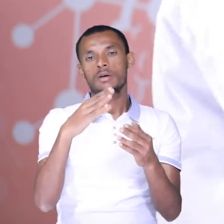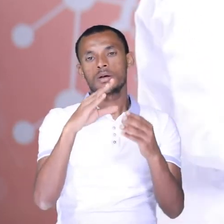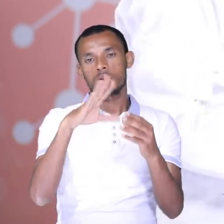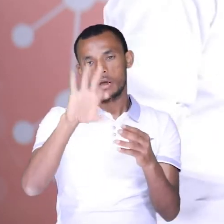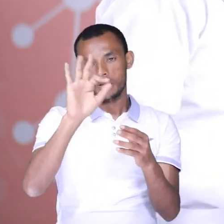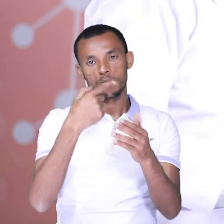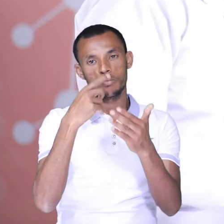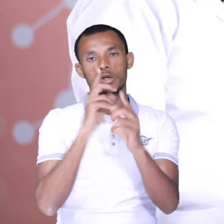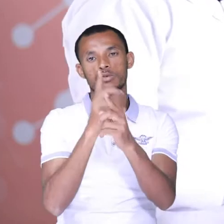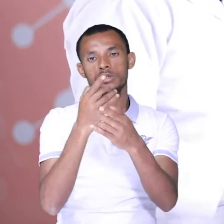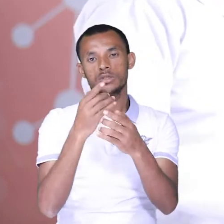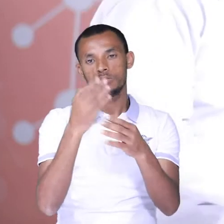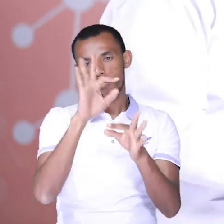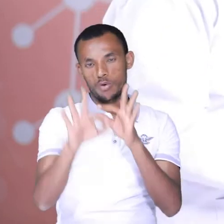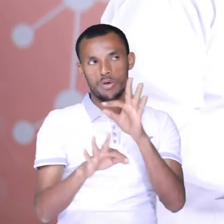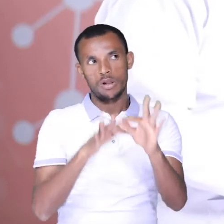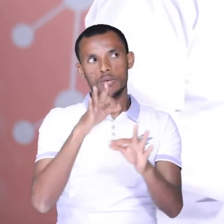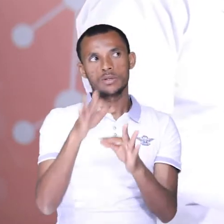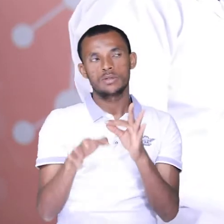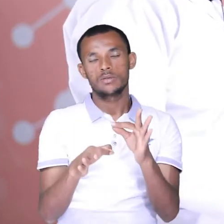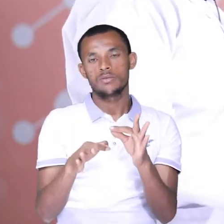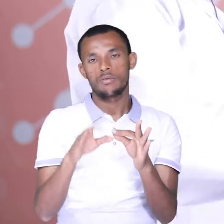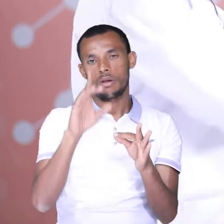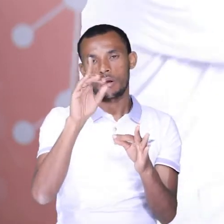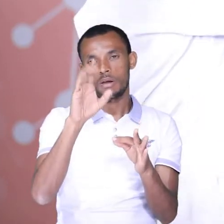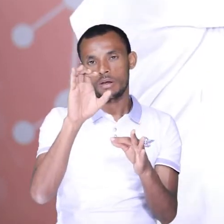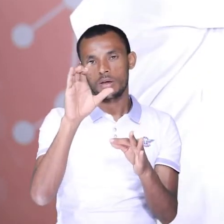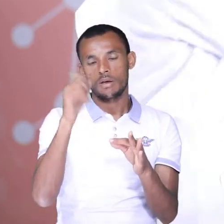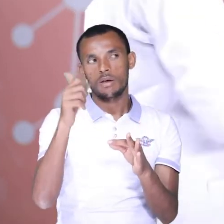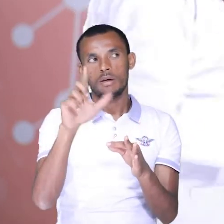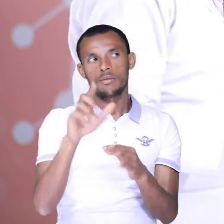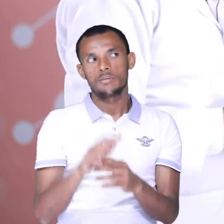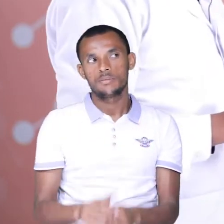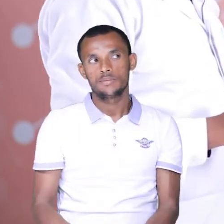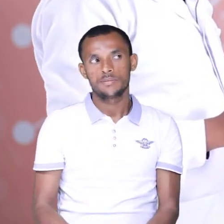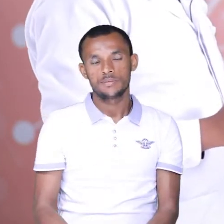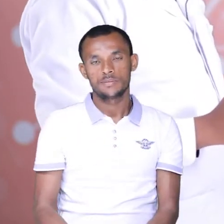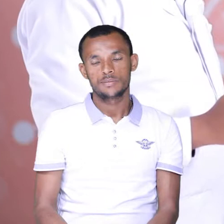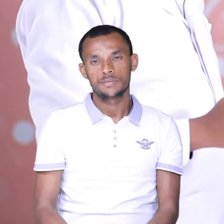the molecular mass of decane. Molecular mass of decane.